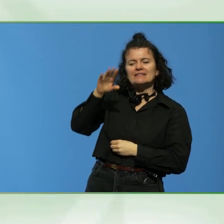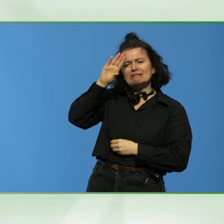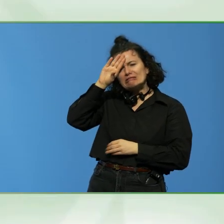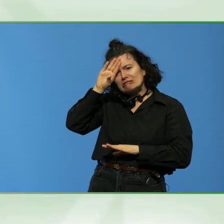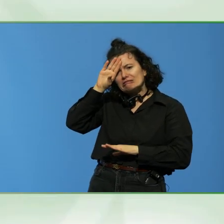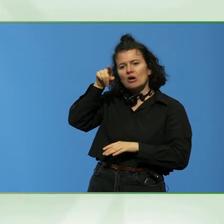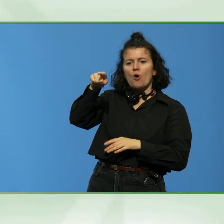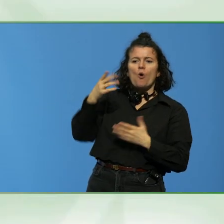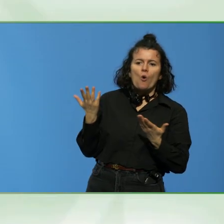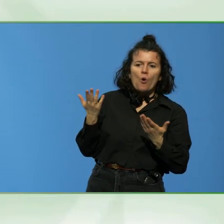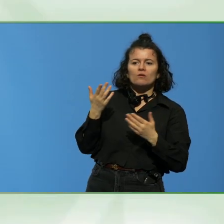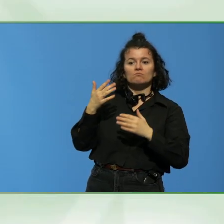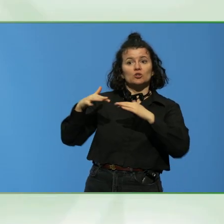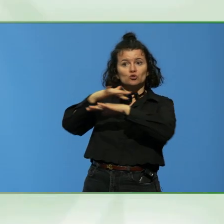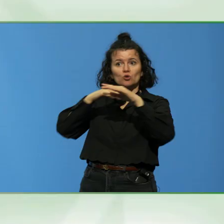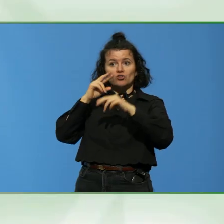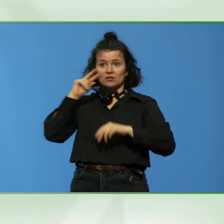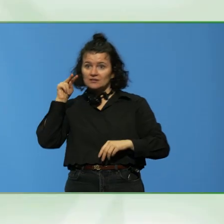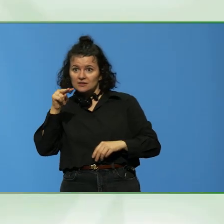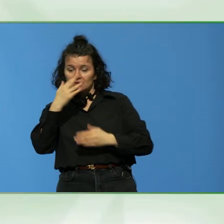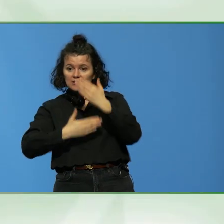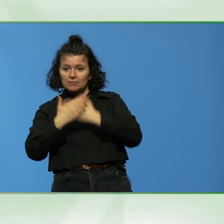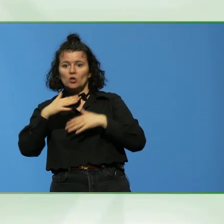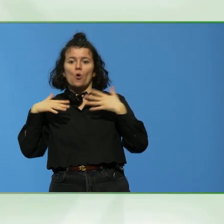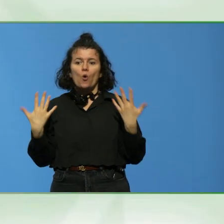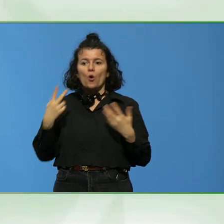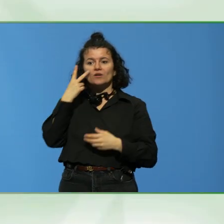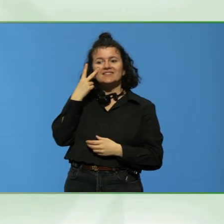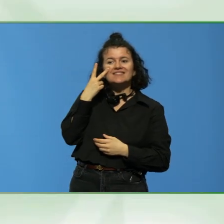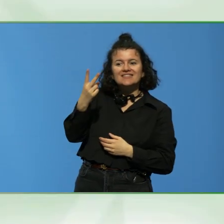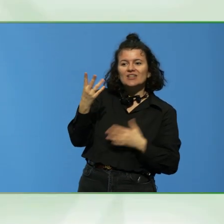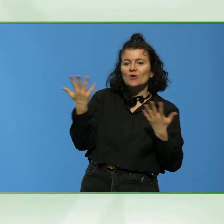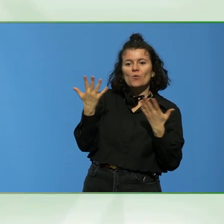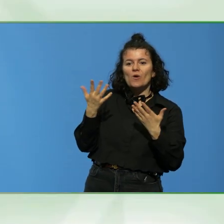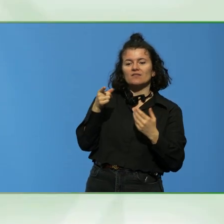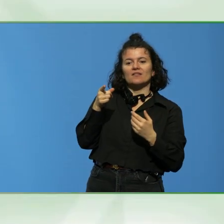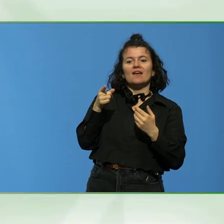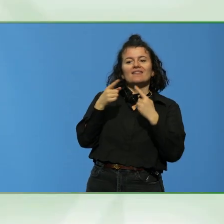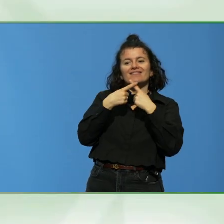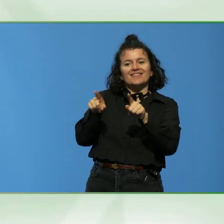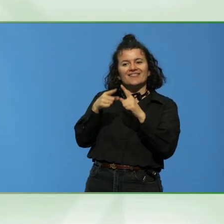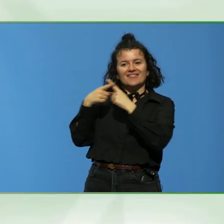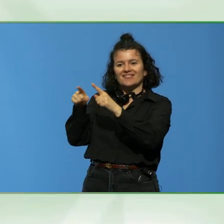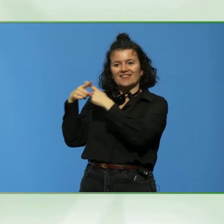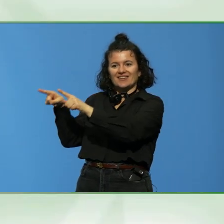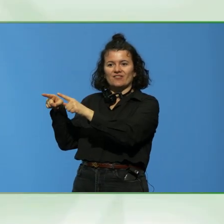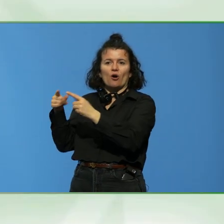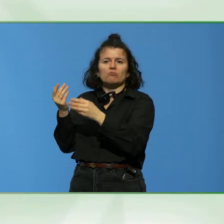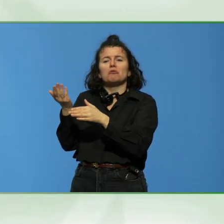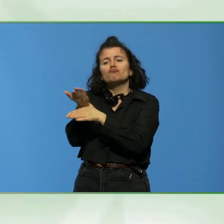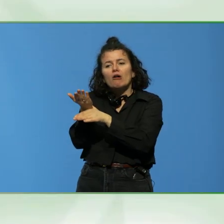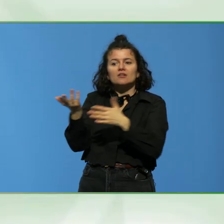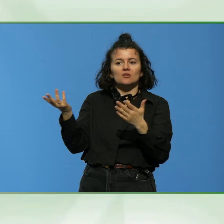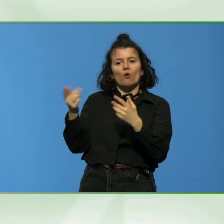And we go through a number of examples. What does it mean when you can cover a story from a medical point of view, and there is nothing